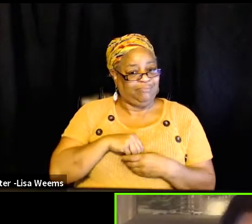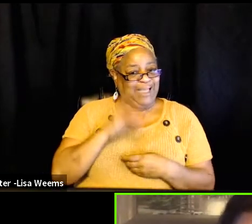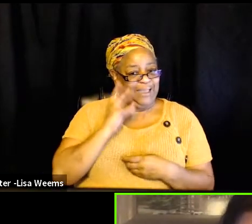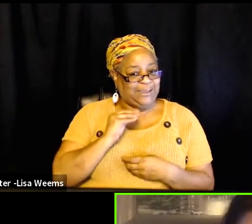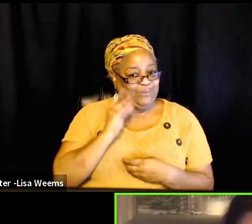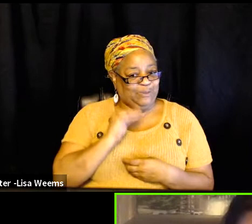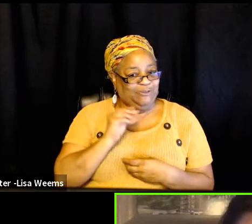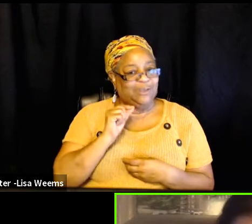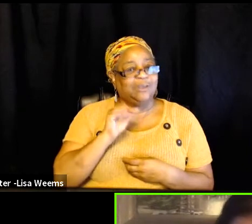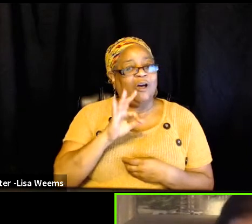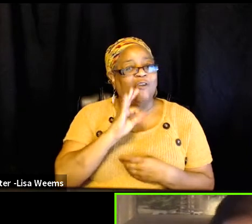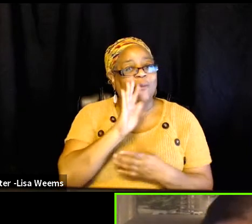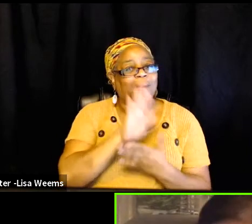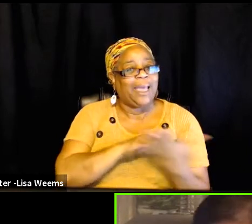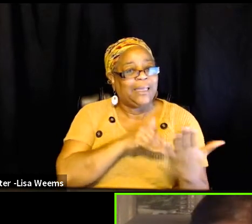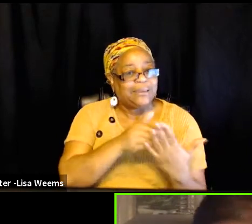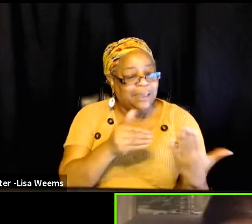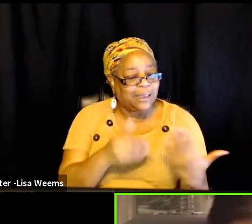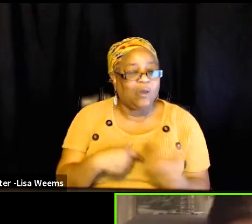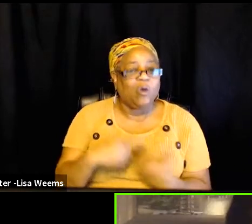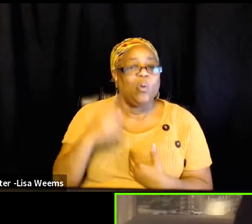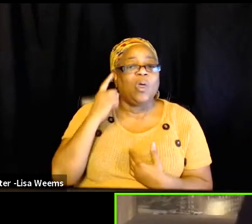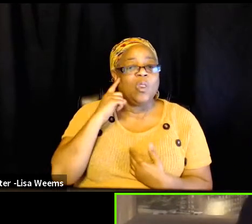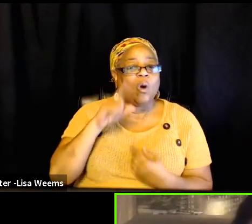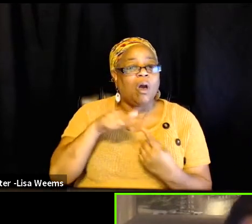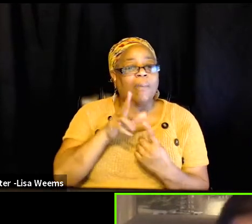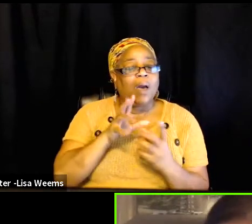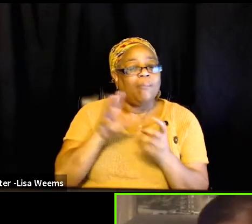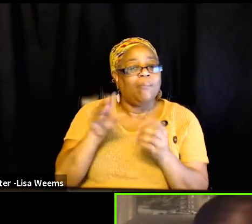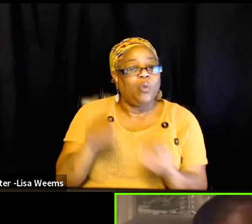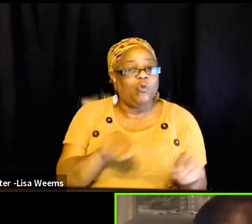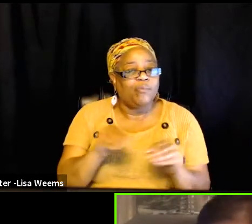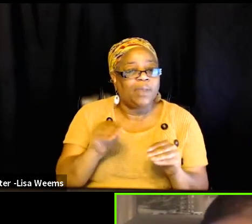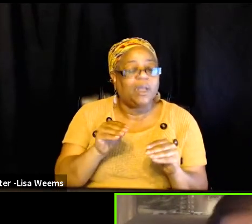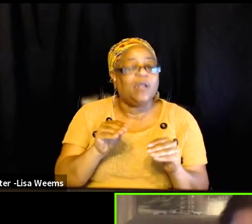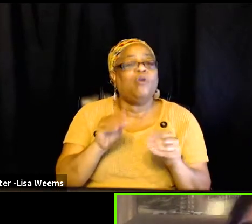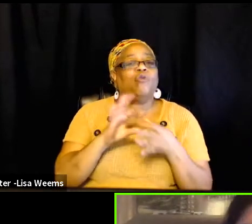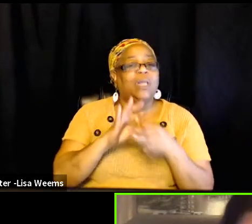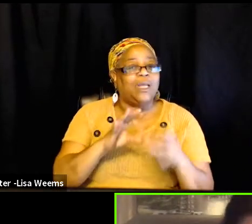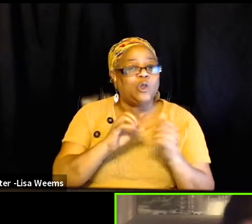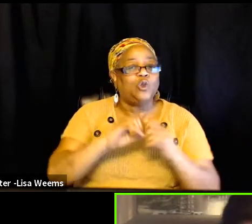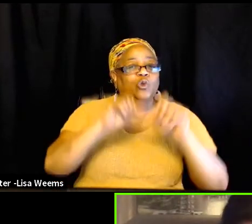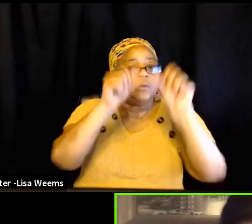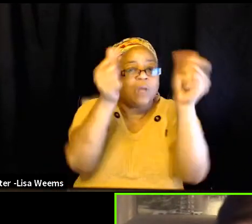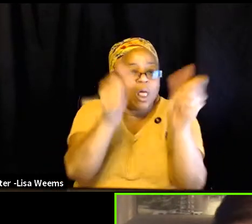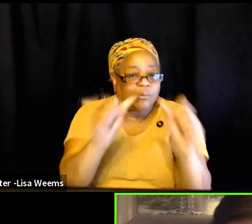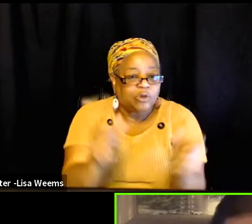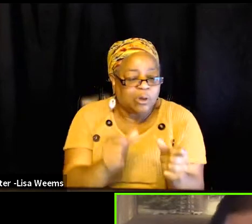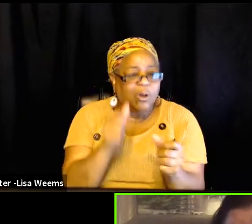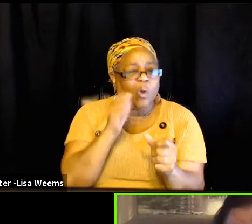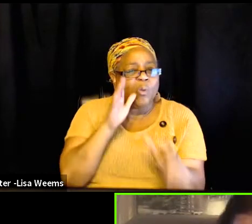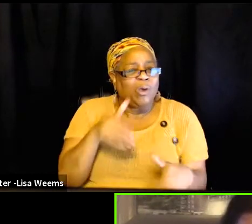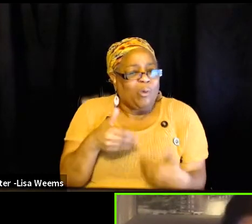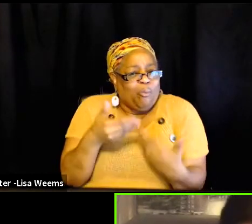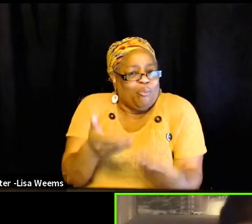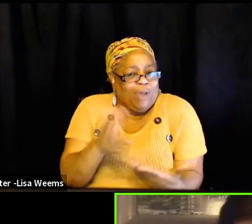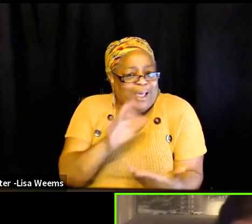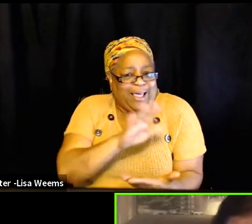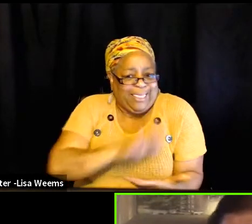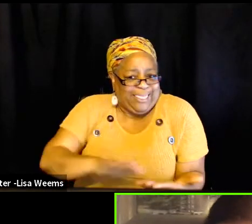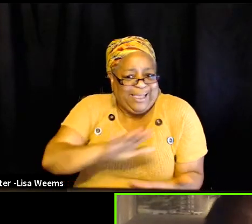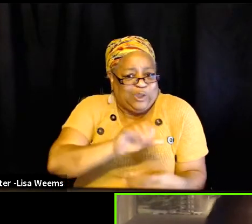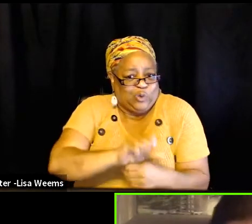able to think about movement in relation to a sculpture. We were able to bring some of these works outside of